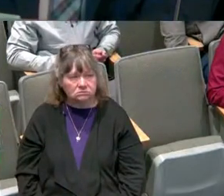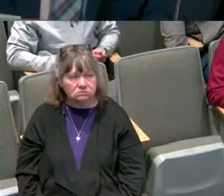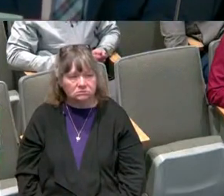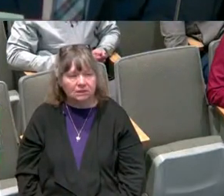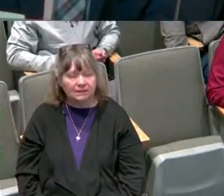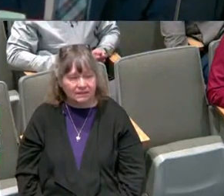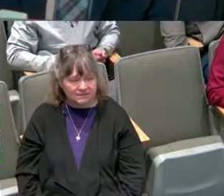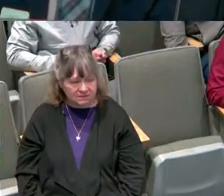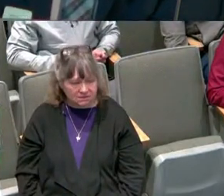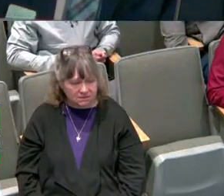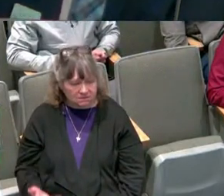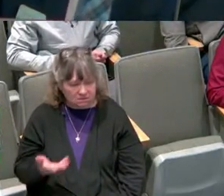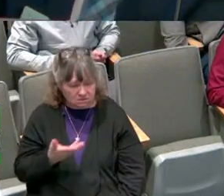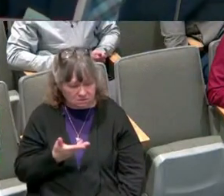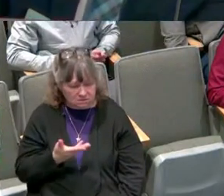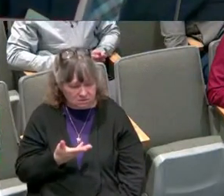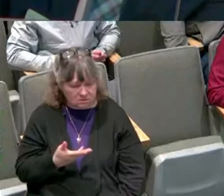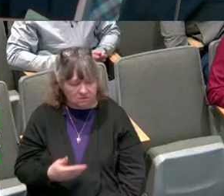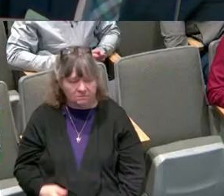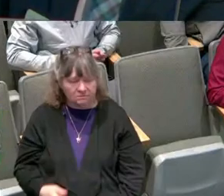yes sir sorry